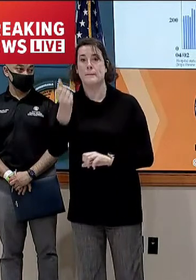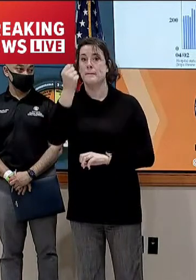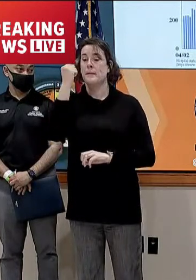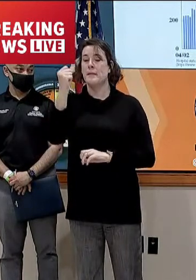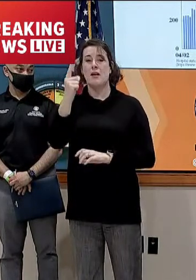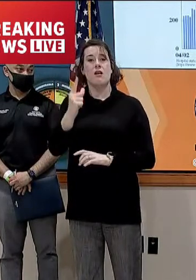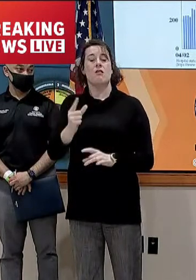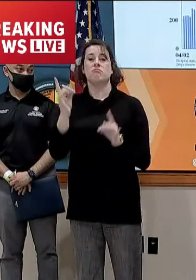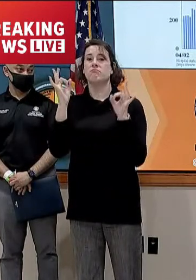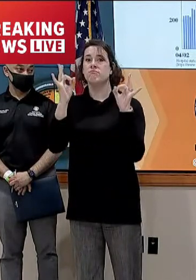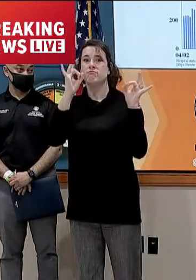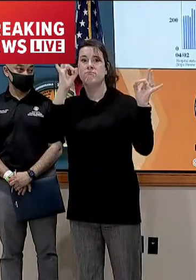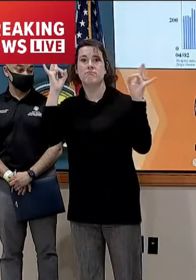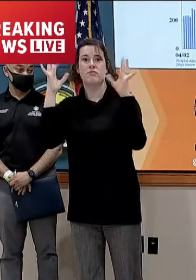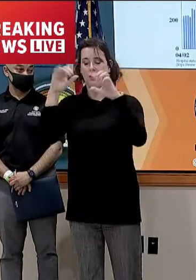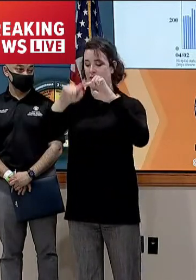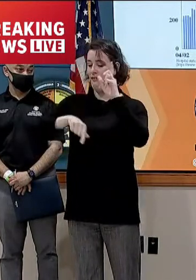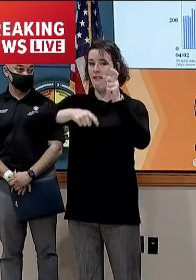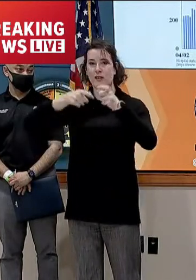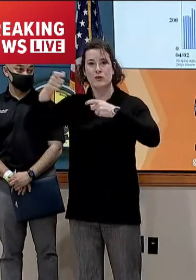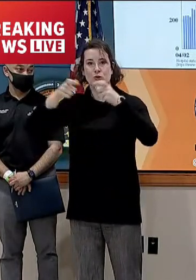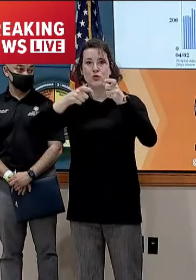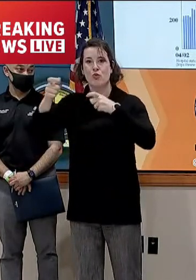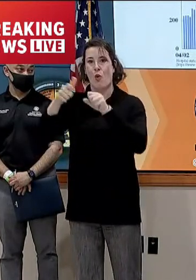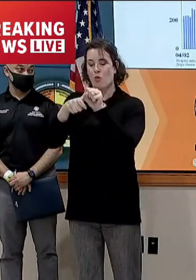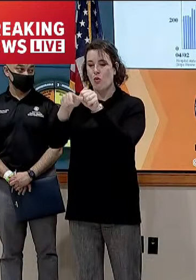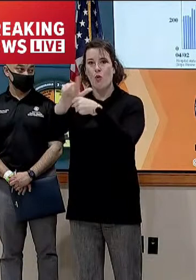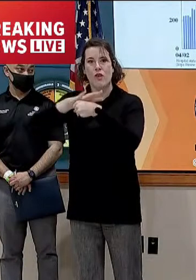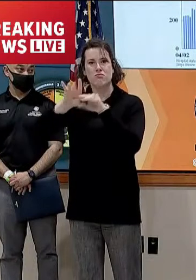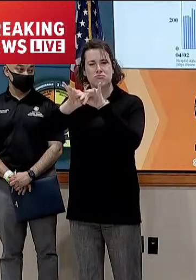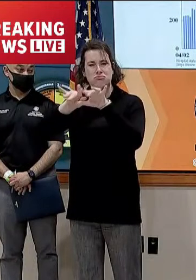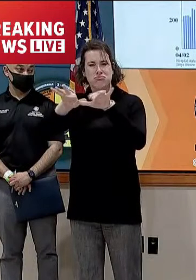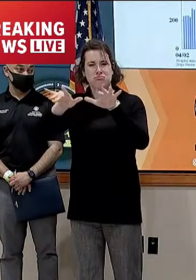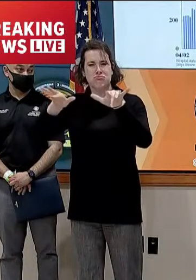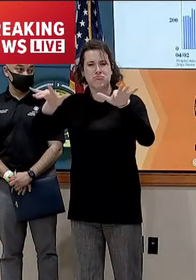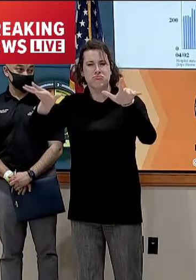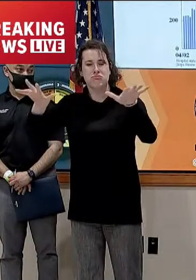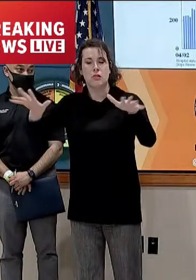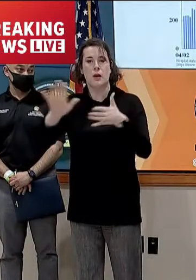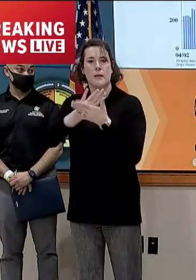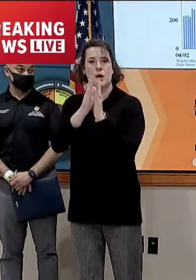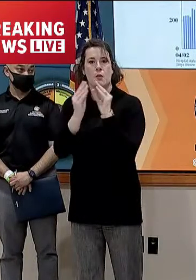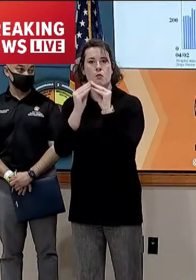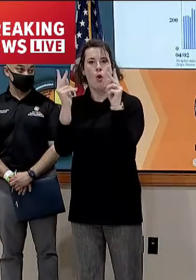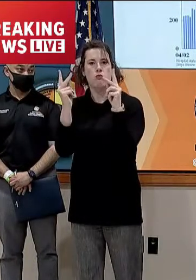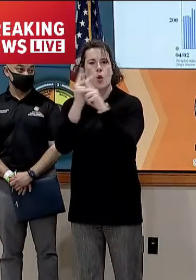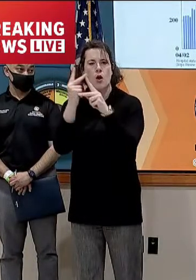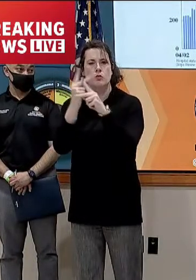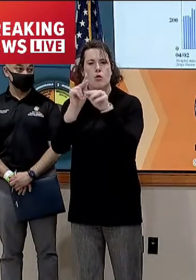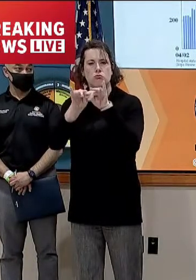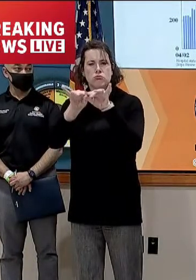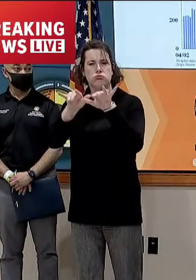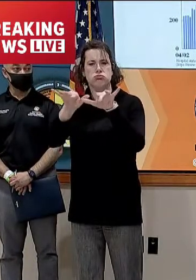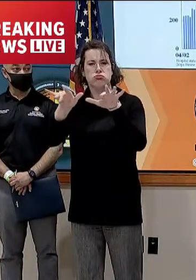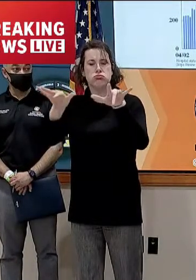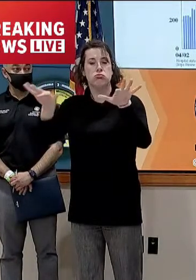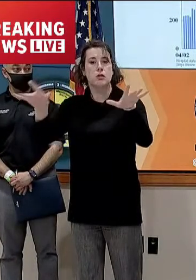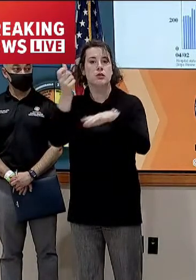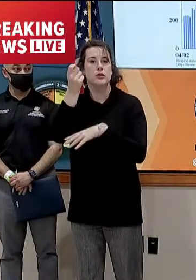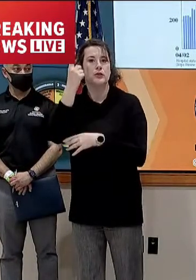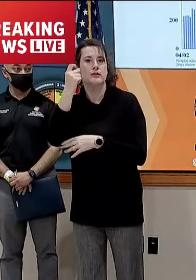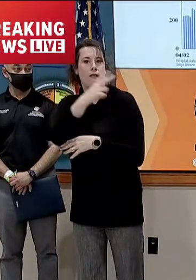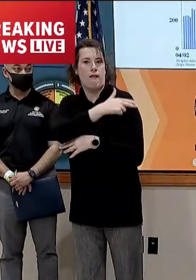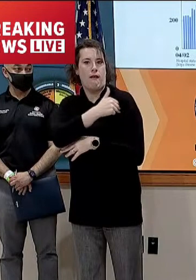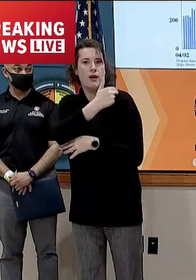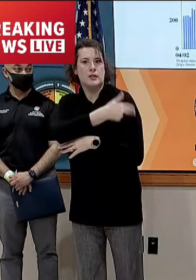is severe and uncontrolled level of COVID-19. The outbreaks are worsening, our public health capacity is